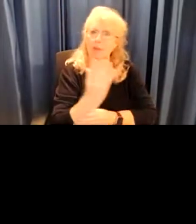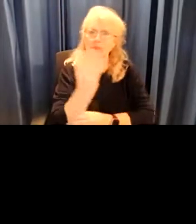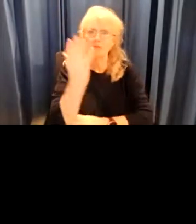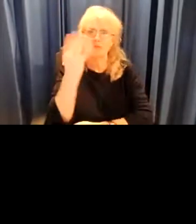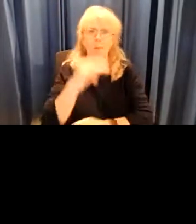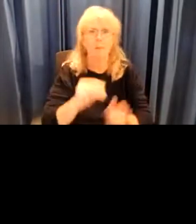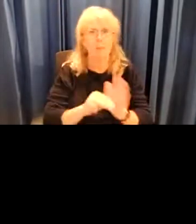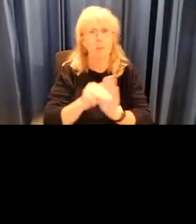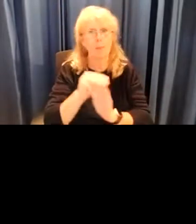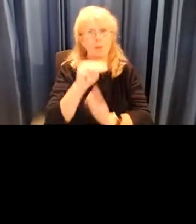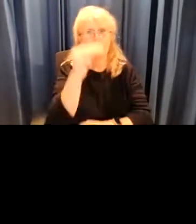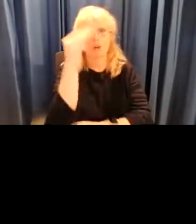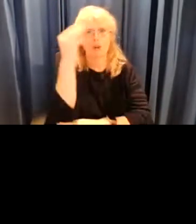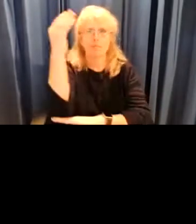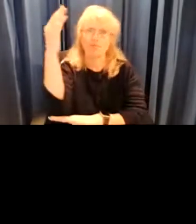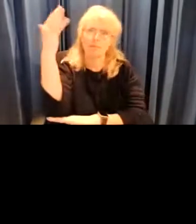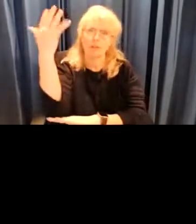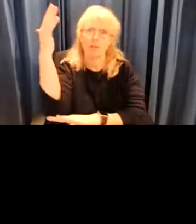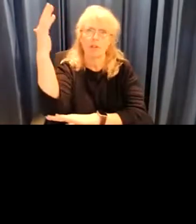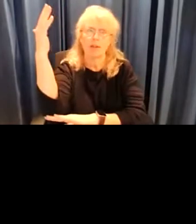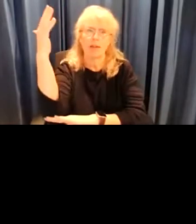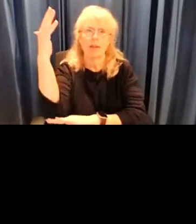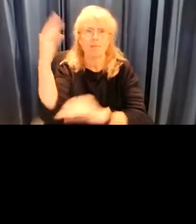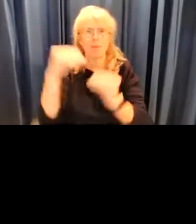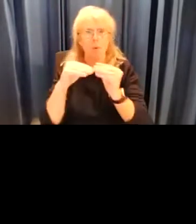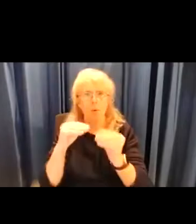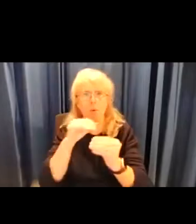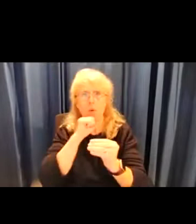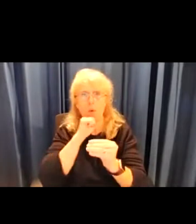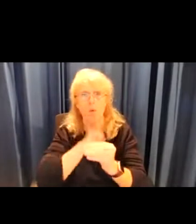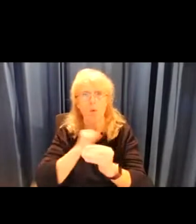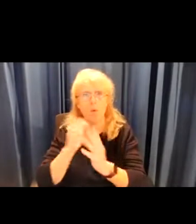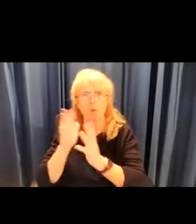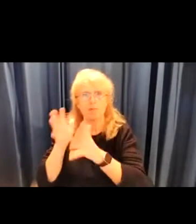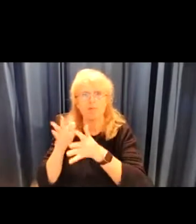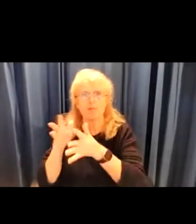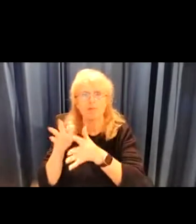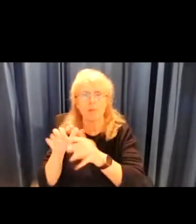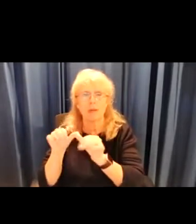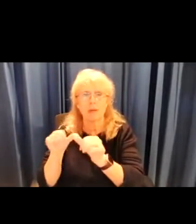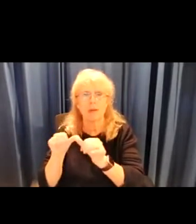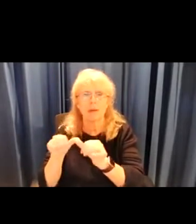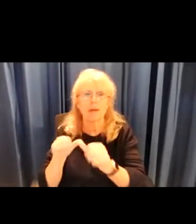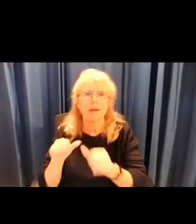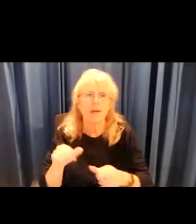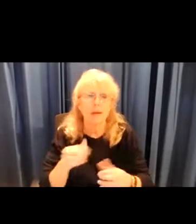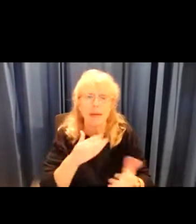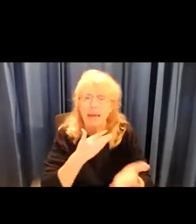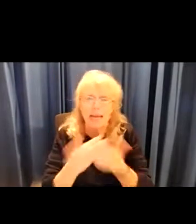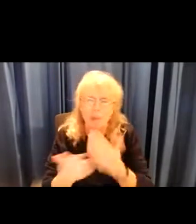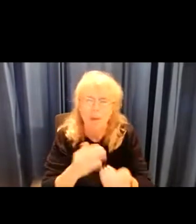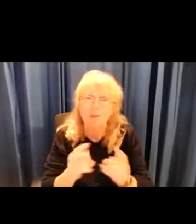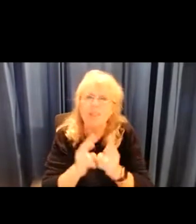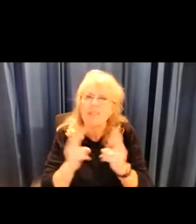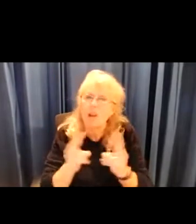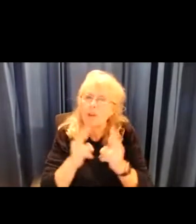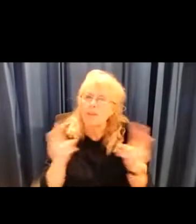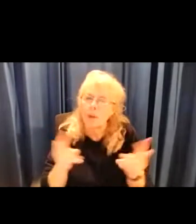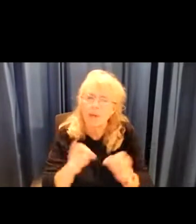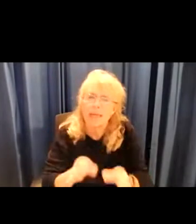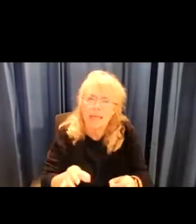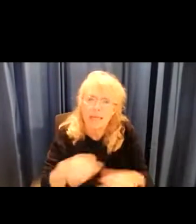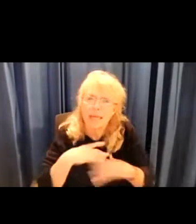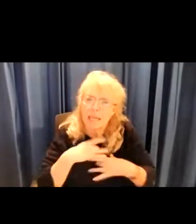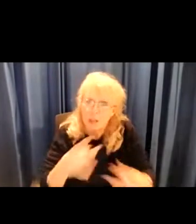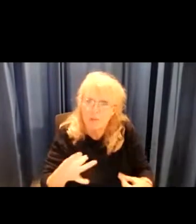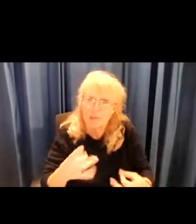old. And there is a declining curve in there of carbon that they absorb. Anyway, it was very, very interesting to me. And it helped me